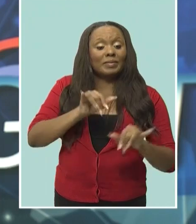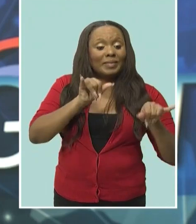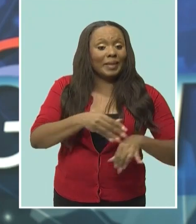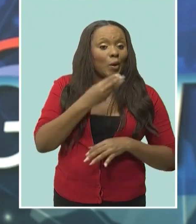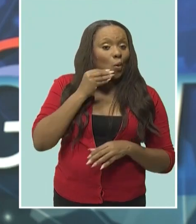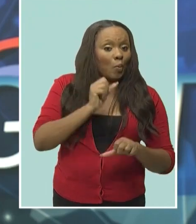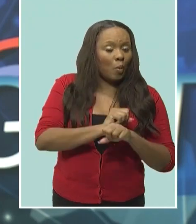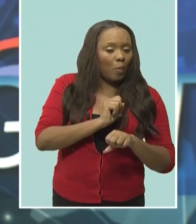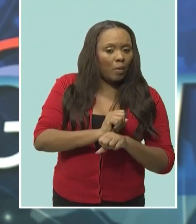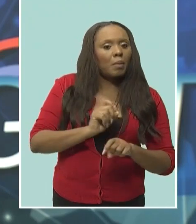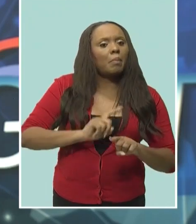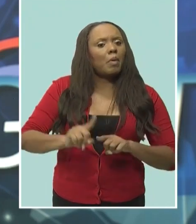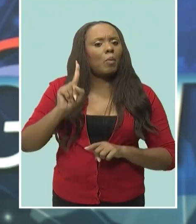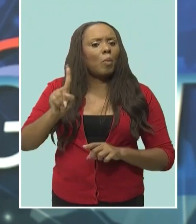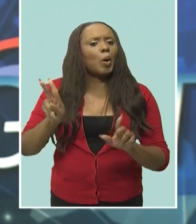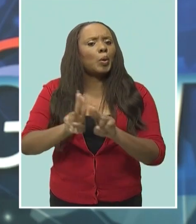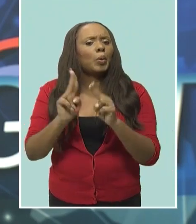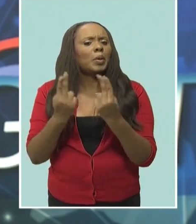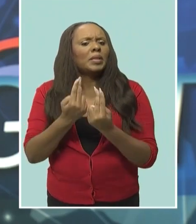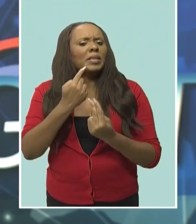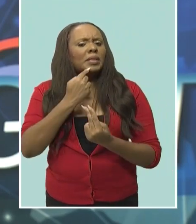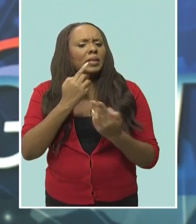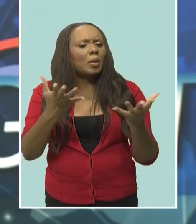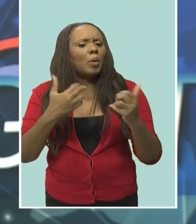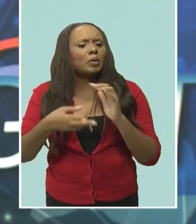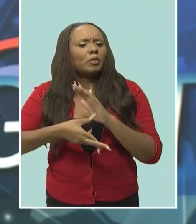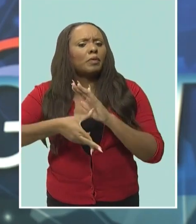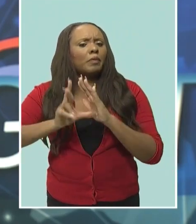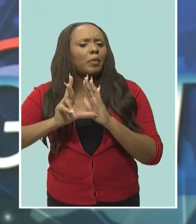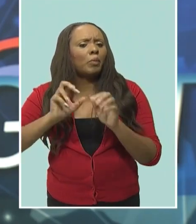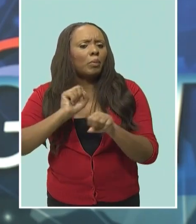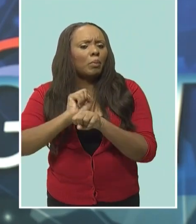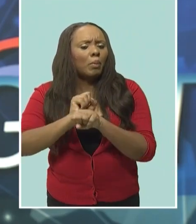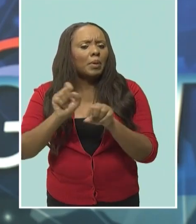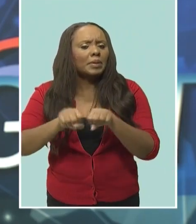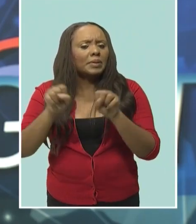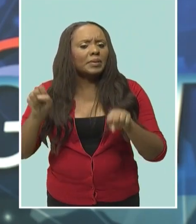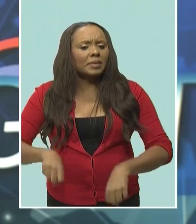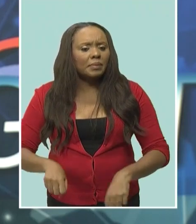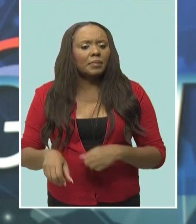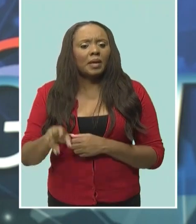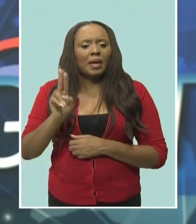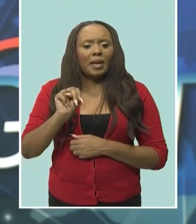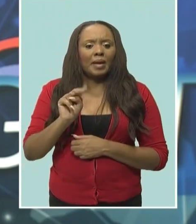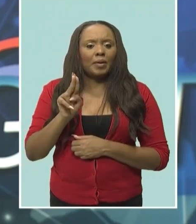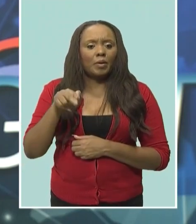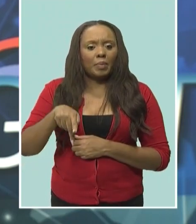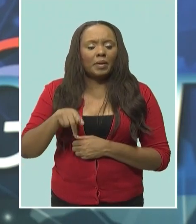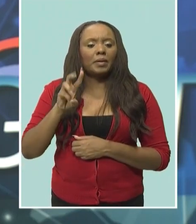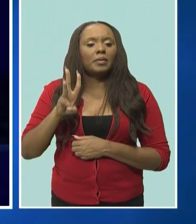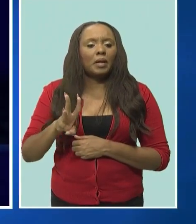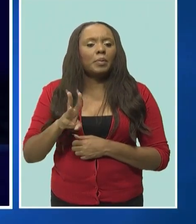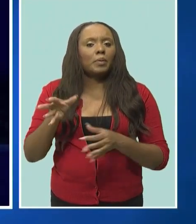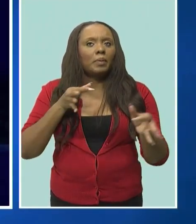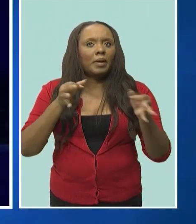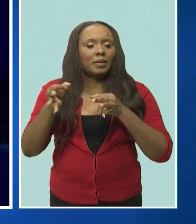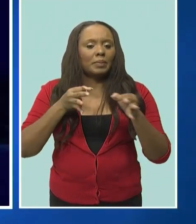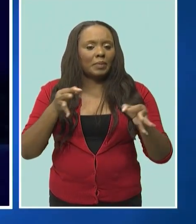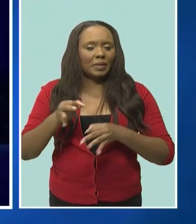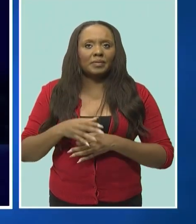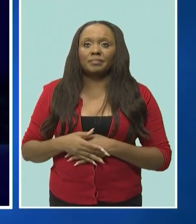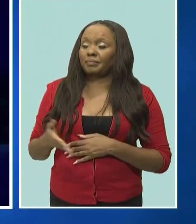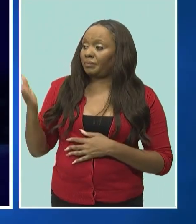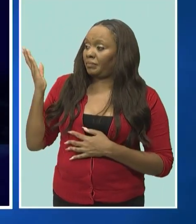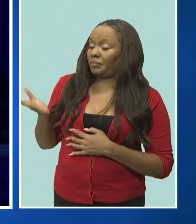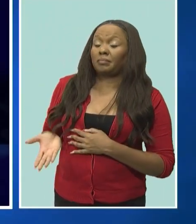review of the flexi hours work system. Word of this from General Secretary of the National Union of Public Workers, Richard Green. The